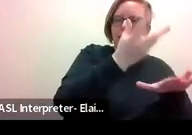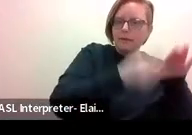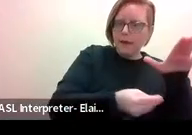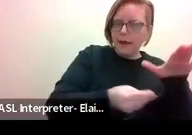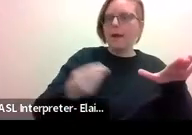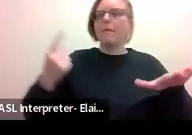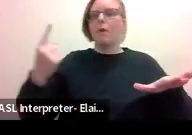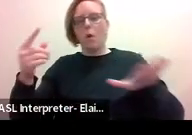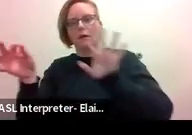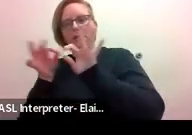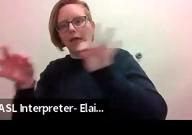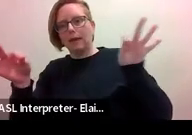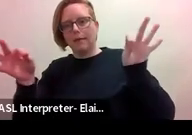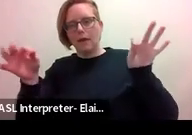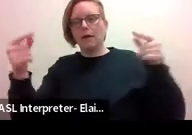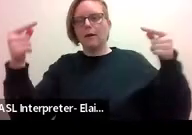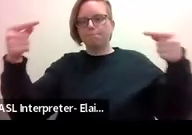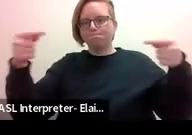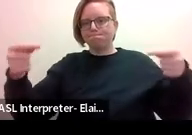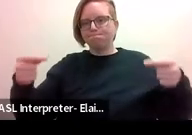for you.